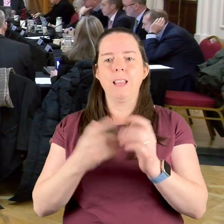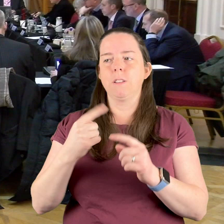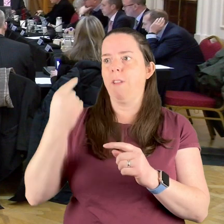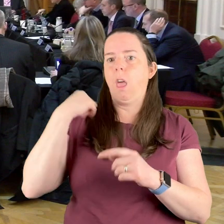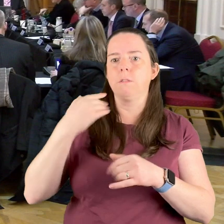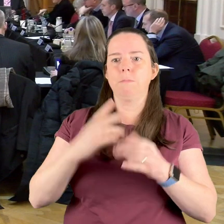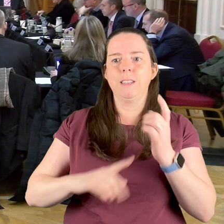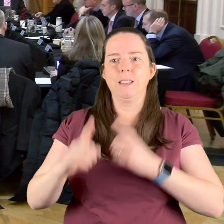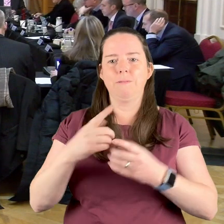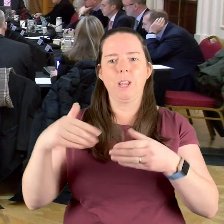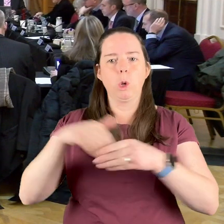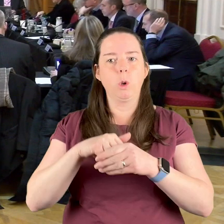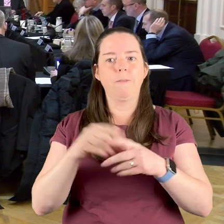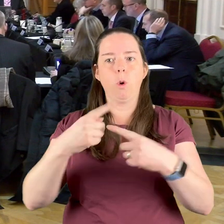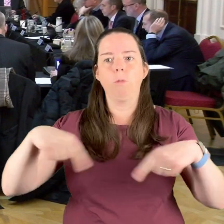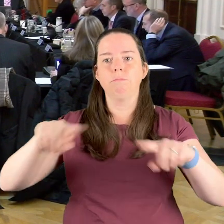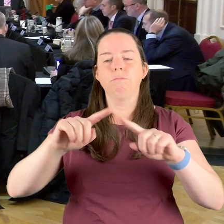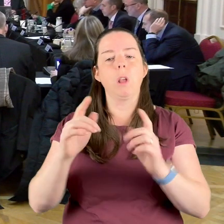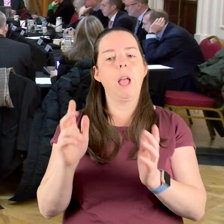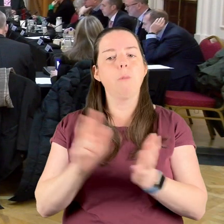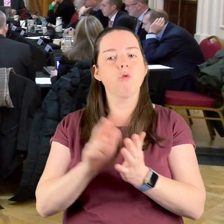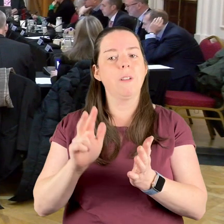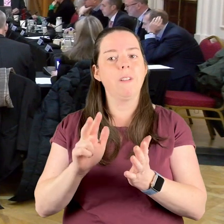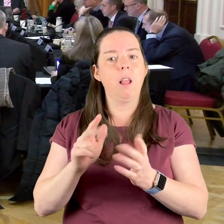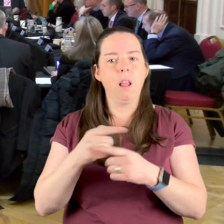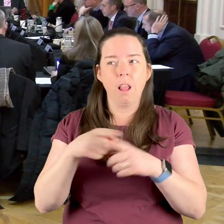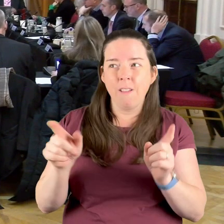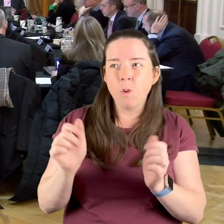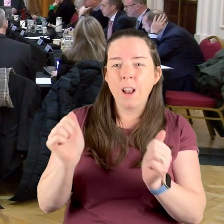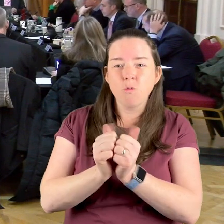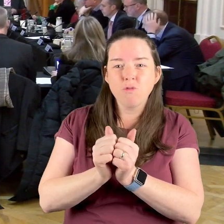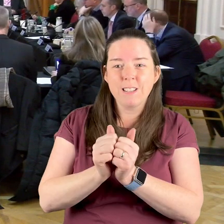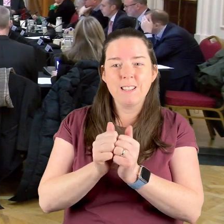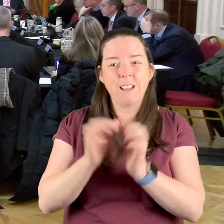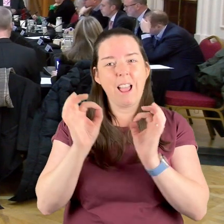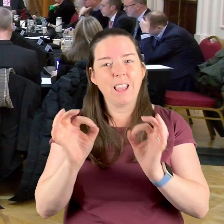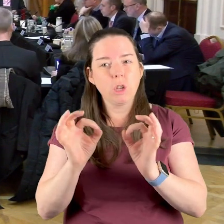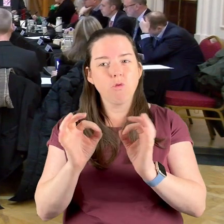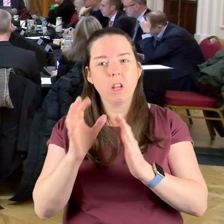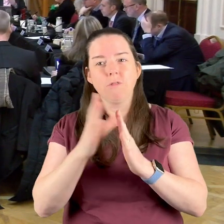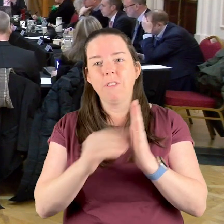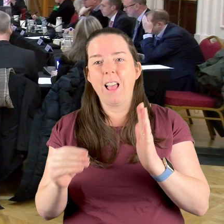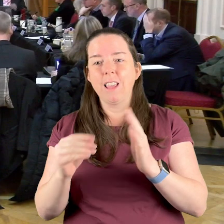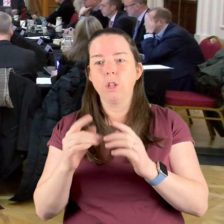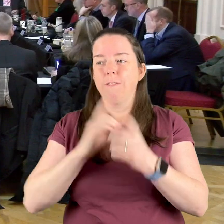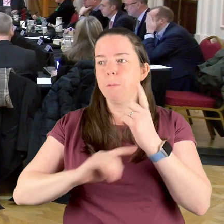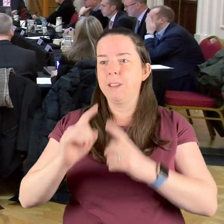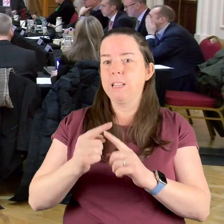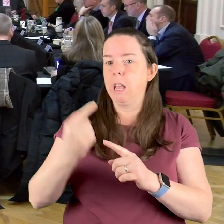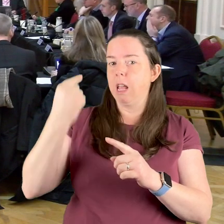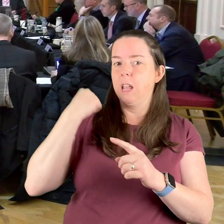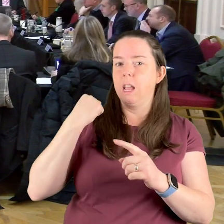meeting are included for approval. Does everyone agree that they are an accurate reflection of the meeting?